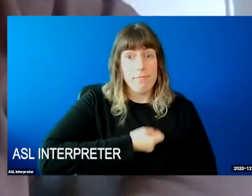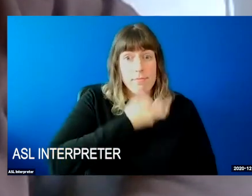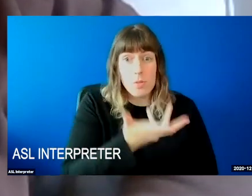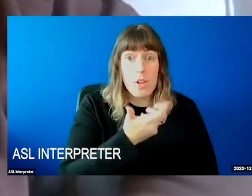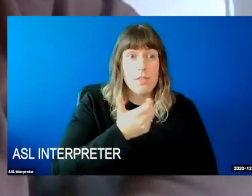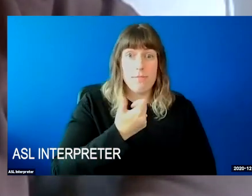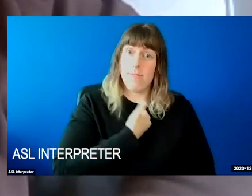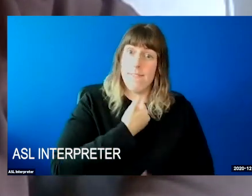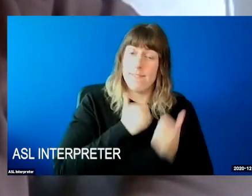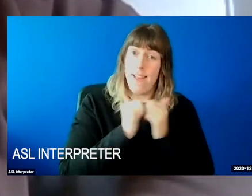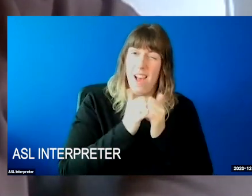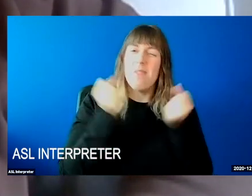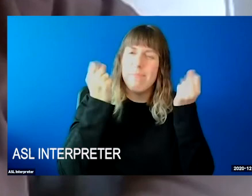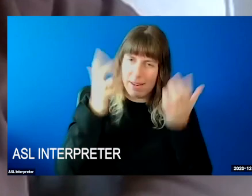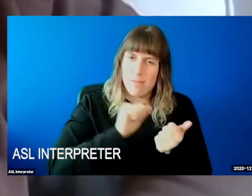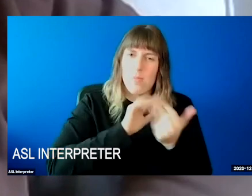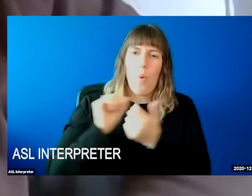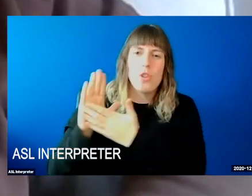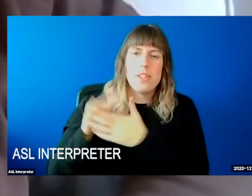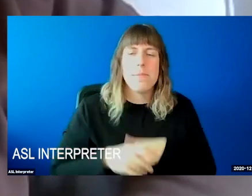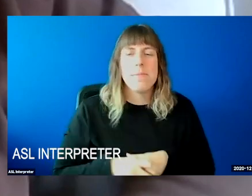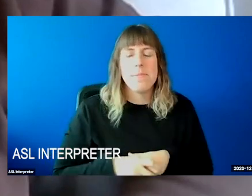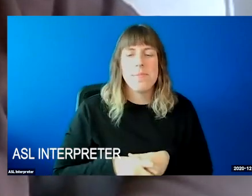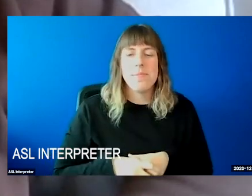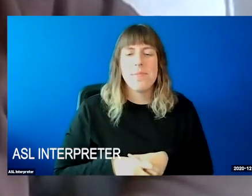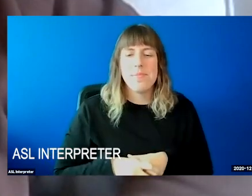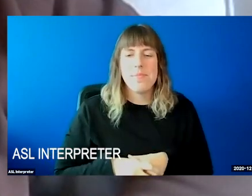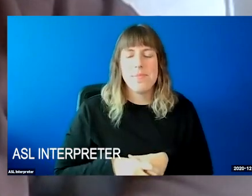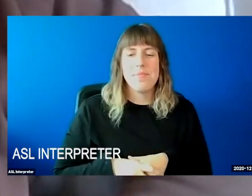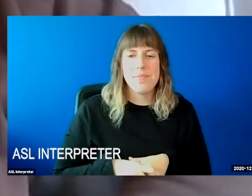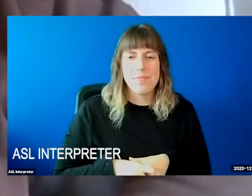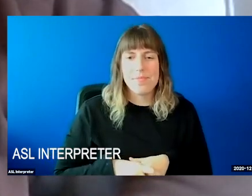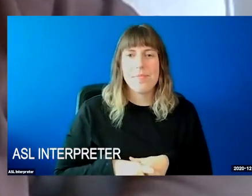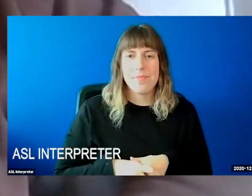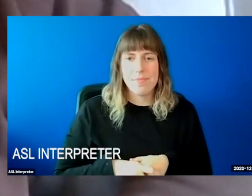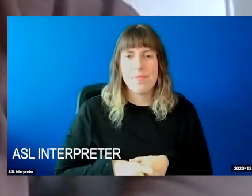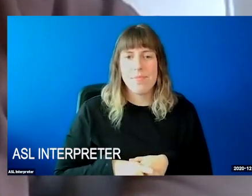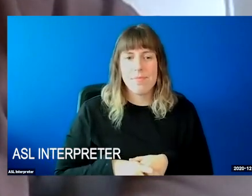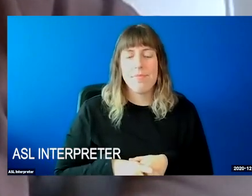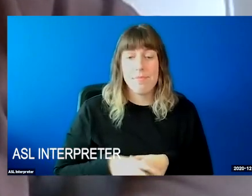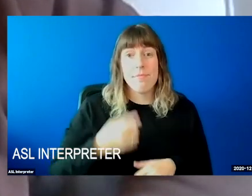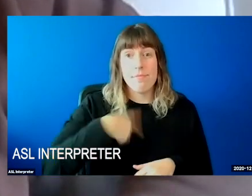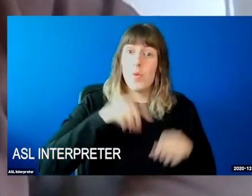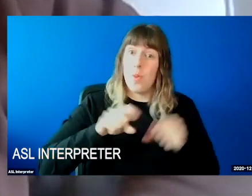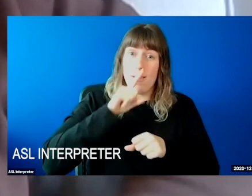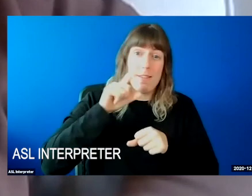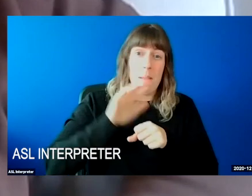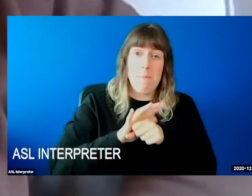There are many ways to express ourselves. There are many principles